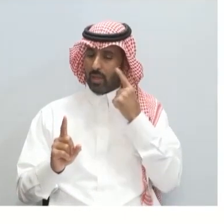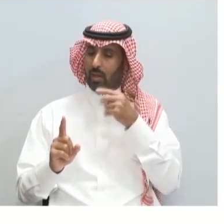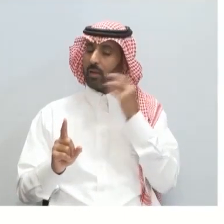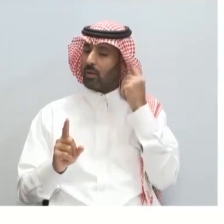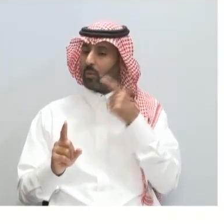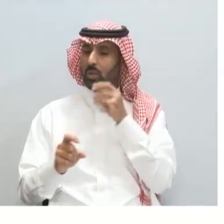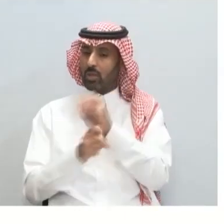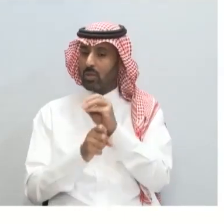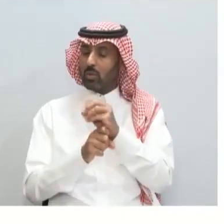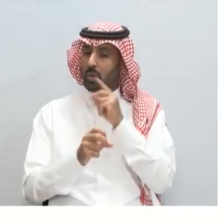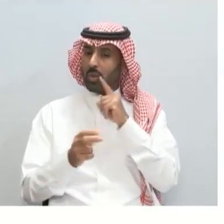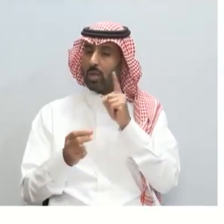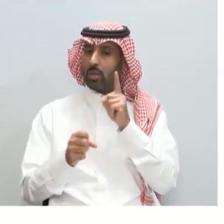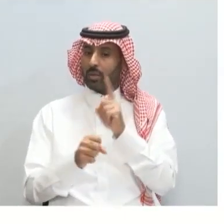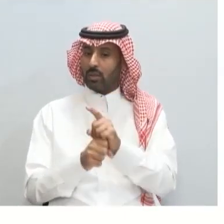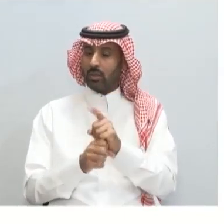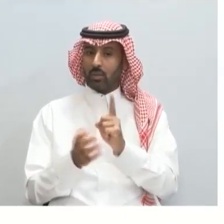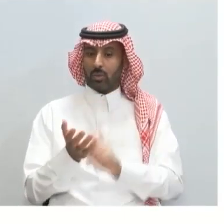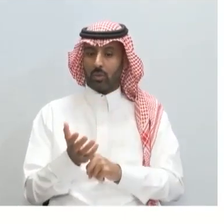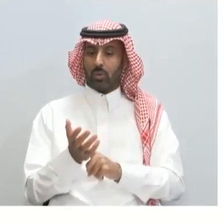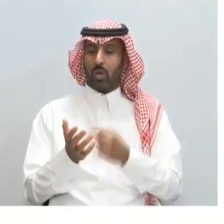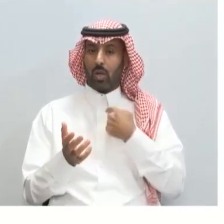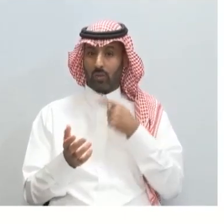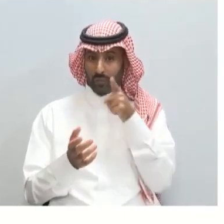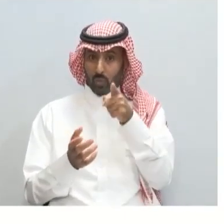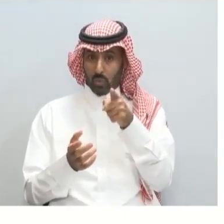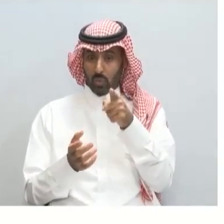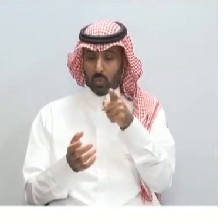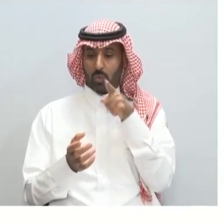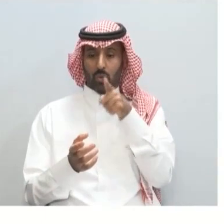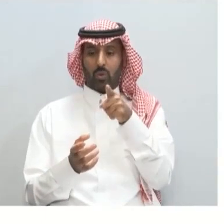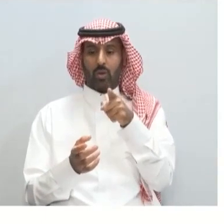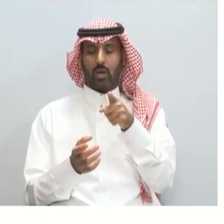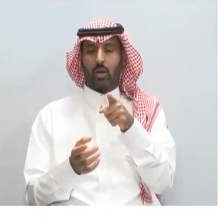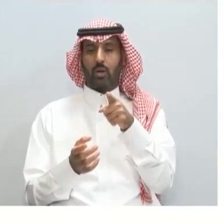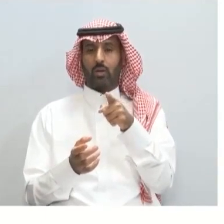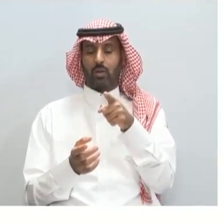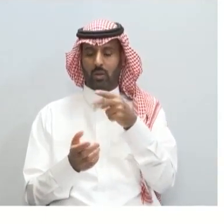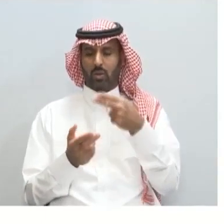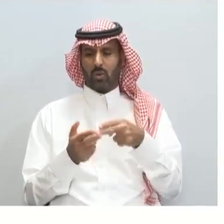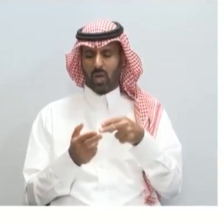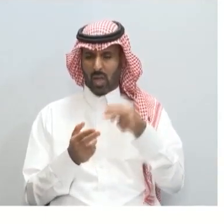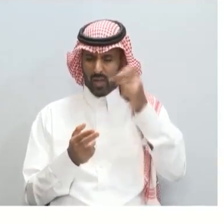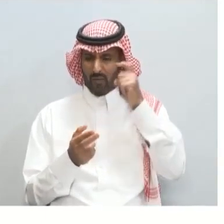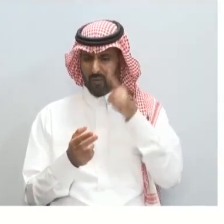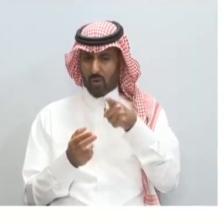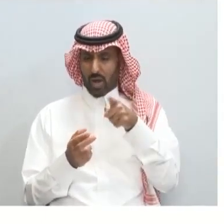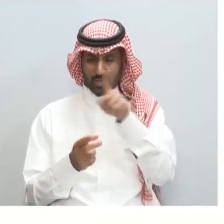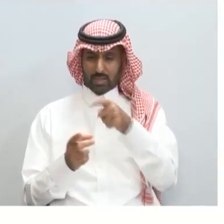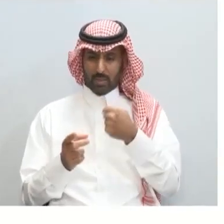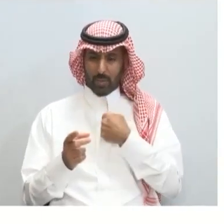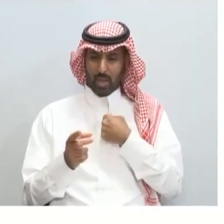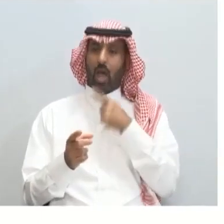tell you the truth if you asked me so this is the past tense here my opinion I